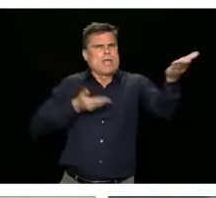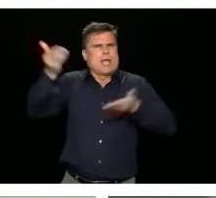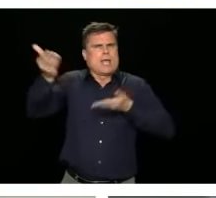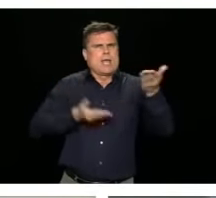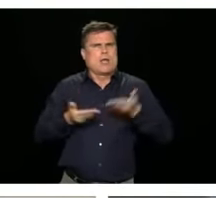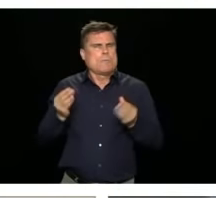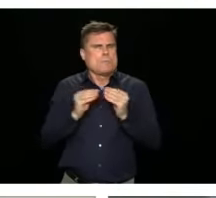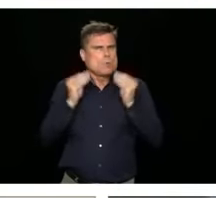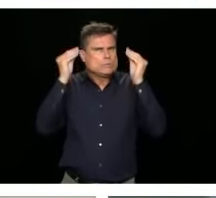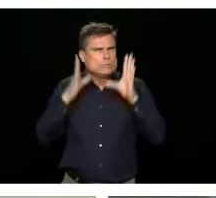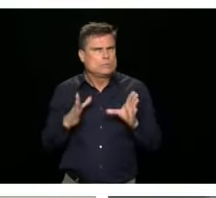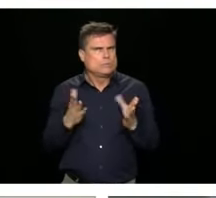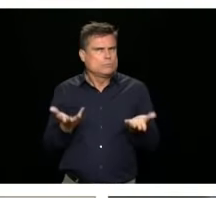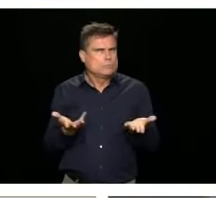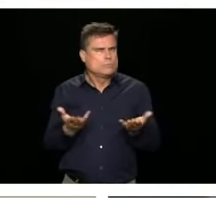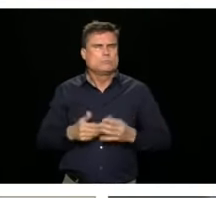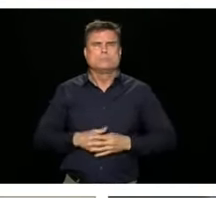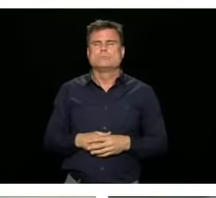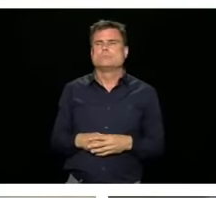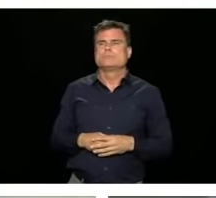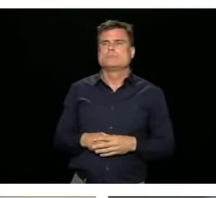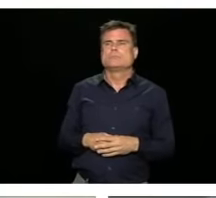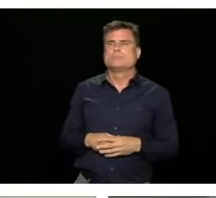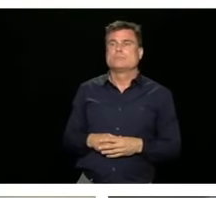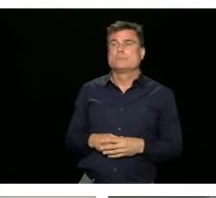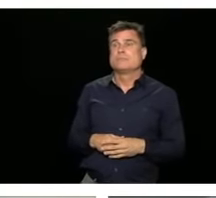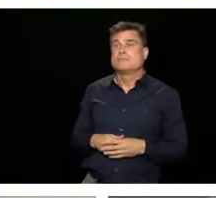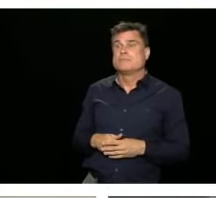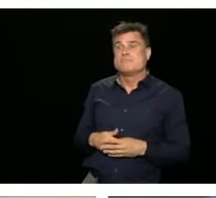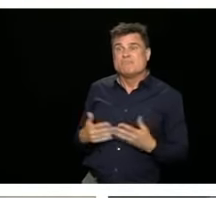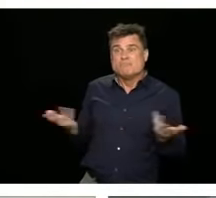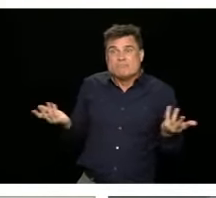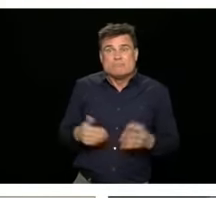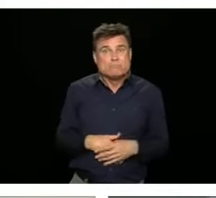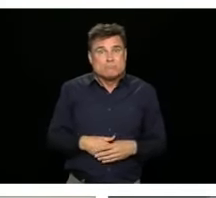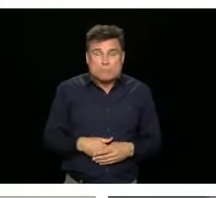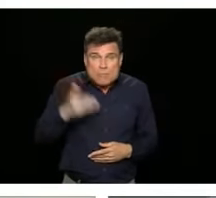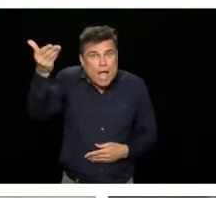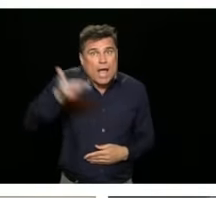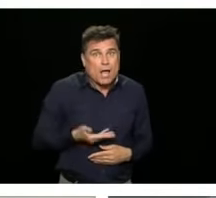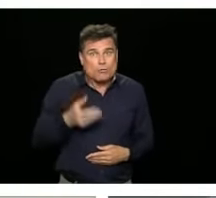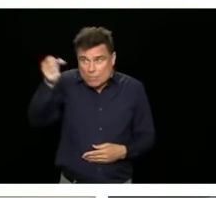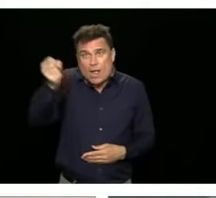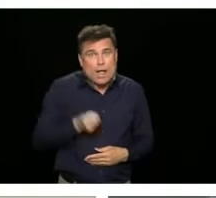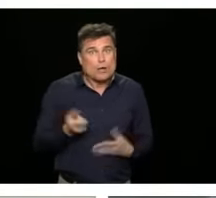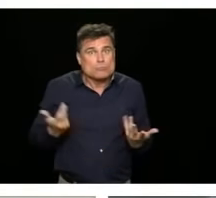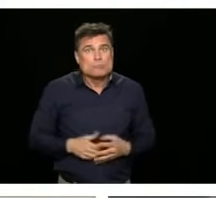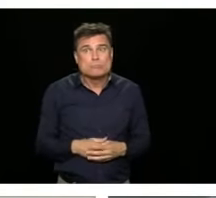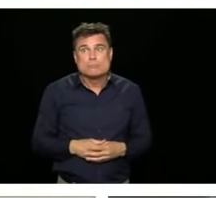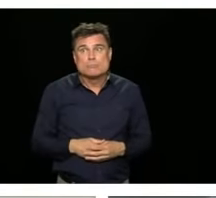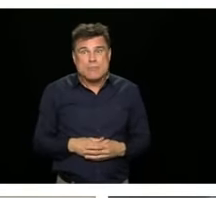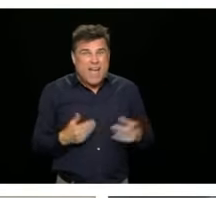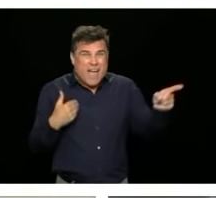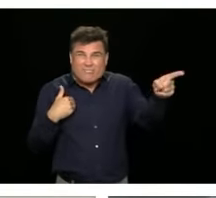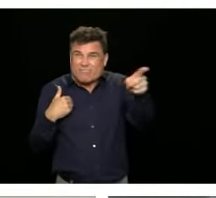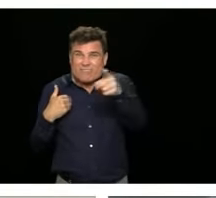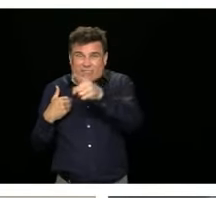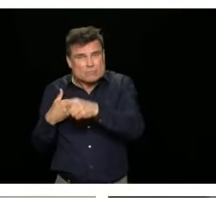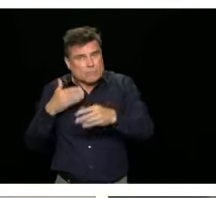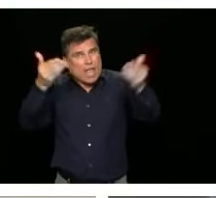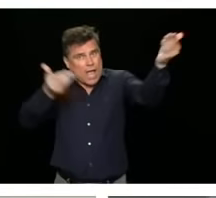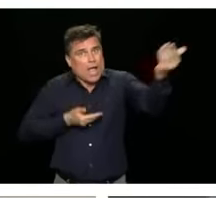opportunities. We hire them. They're around. And as well, we want to make sure that opportunities there